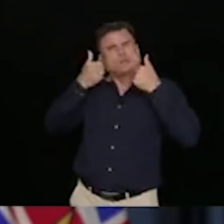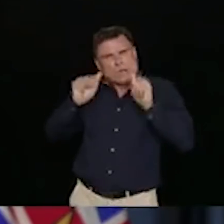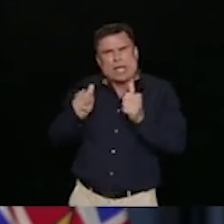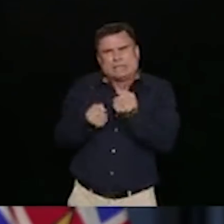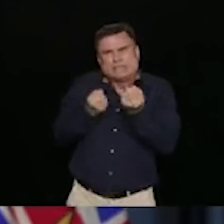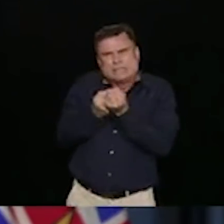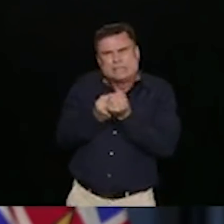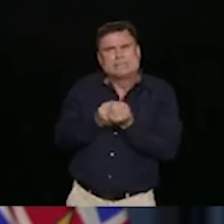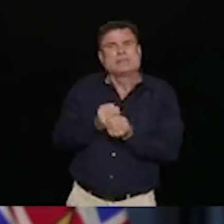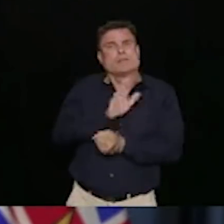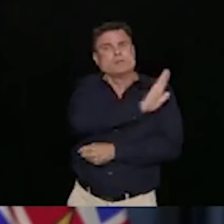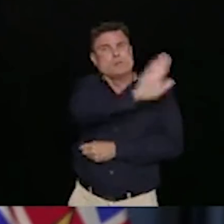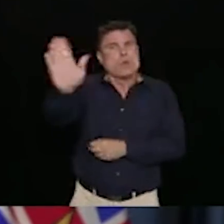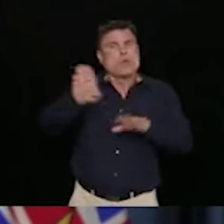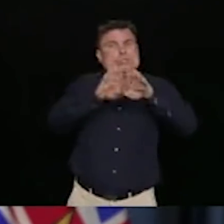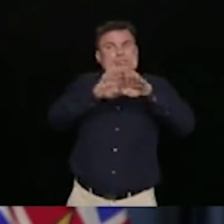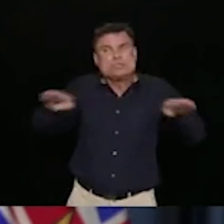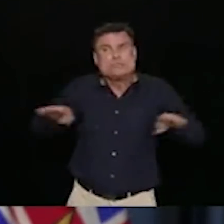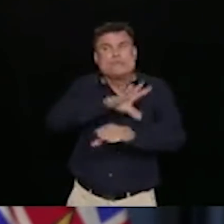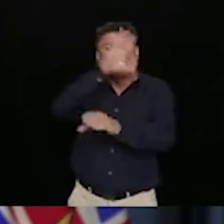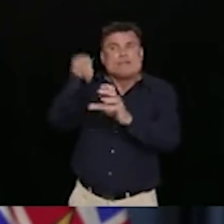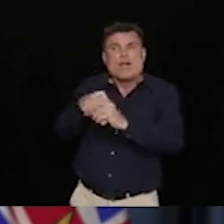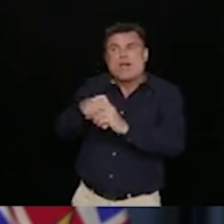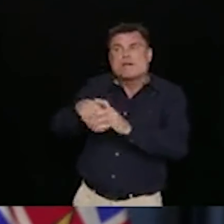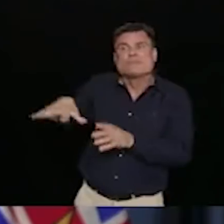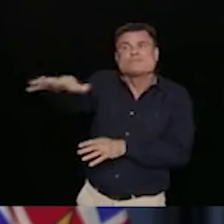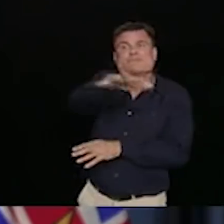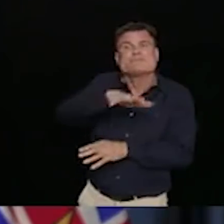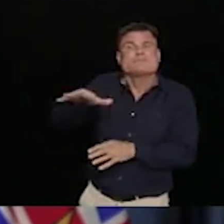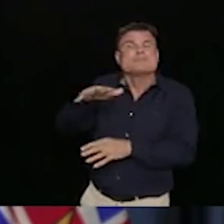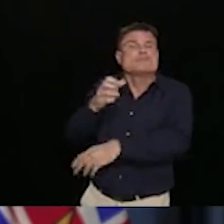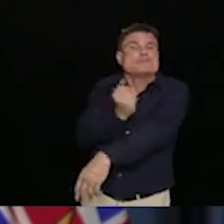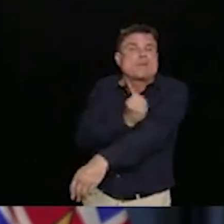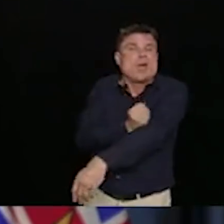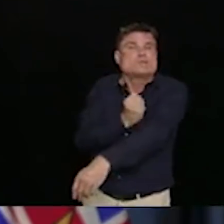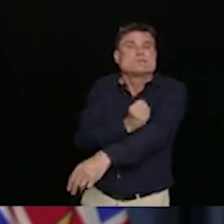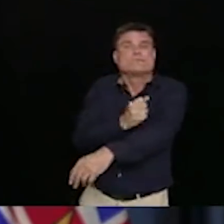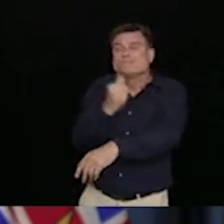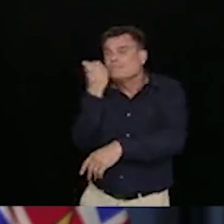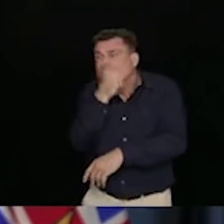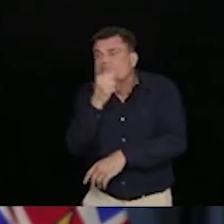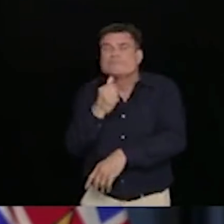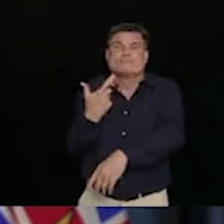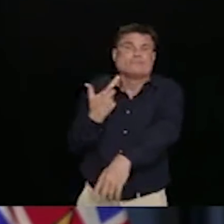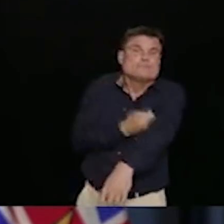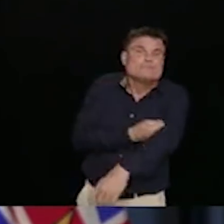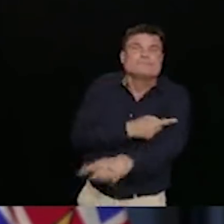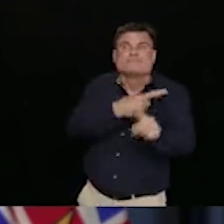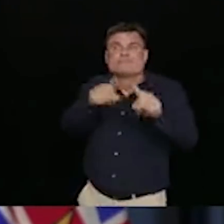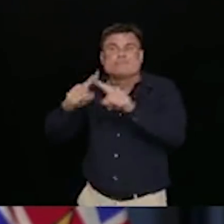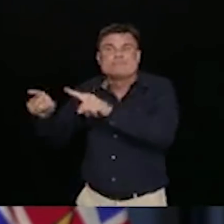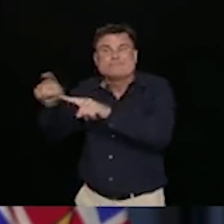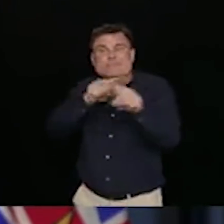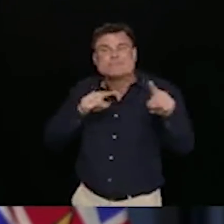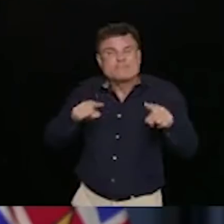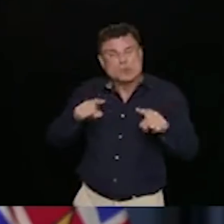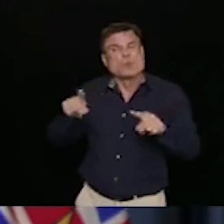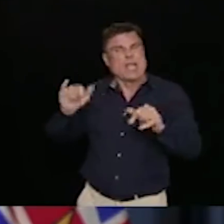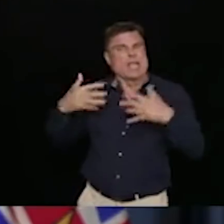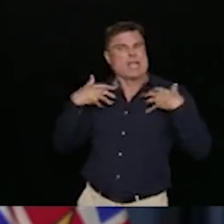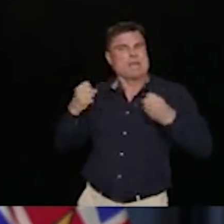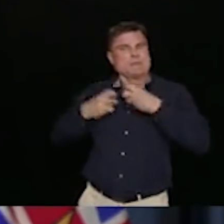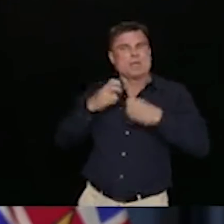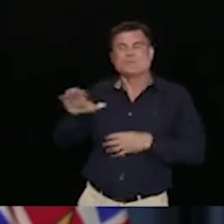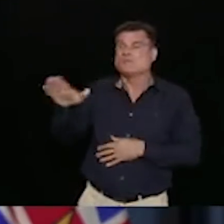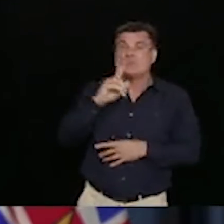they run afoul of illicit drugs, currently illicit drugs. But this is a health issue, abundantly clear to me, and I think